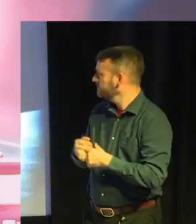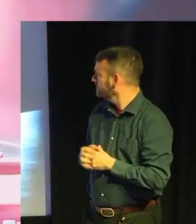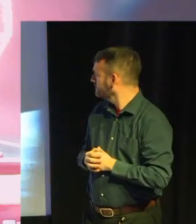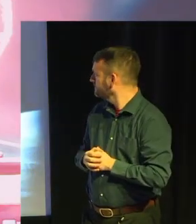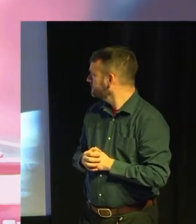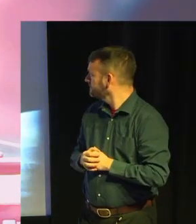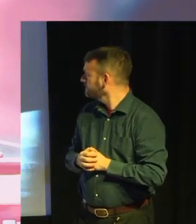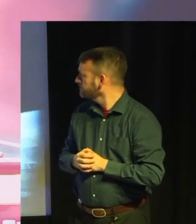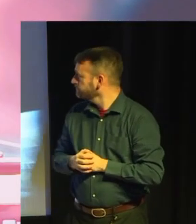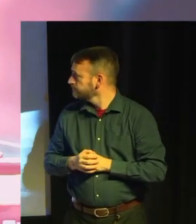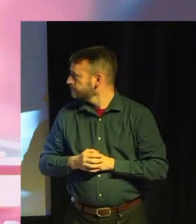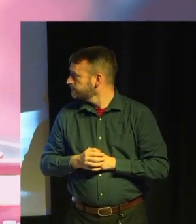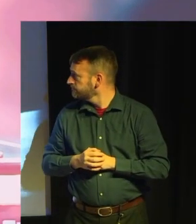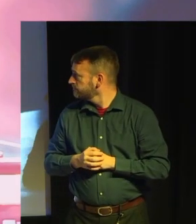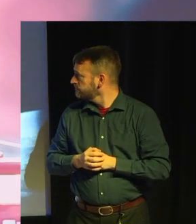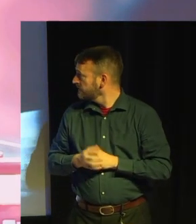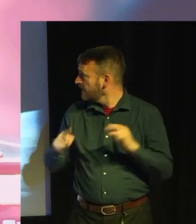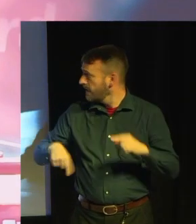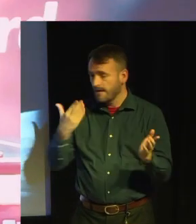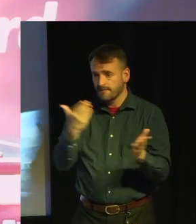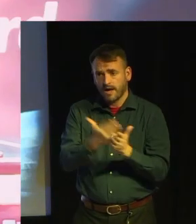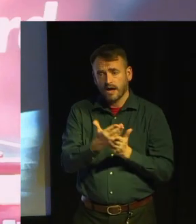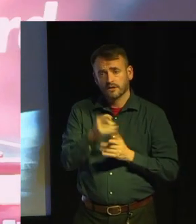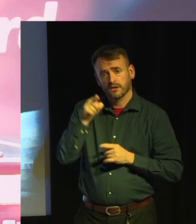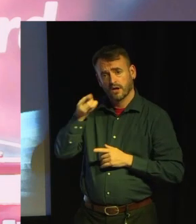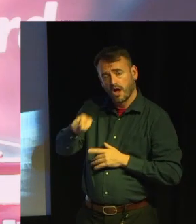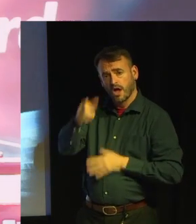facts. Kamal Macmillan, politician,